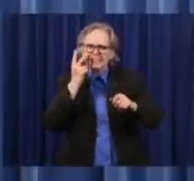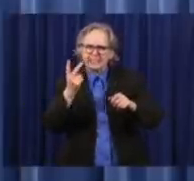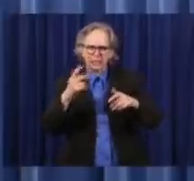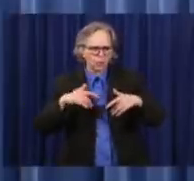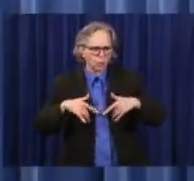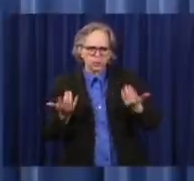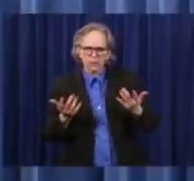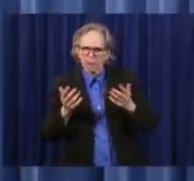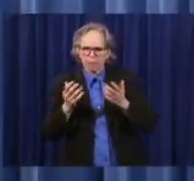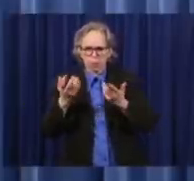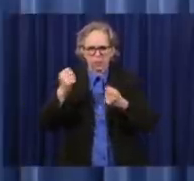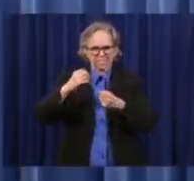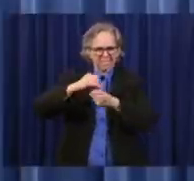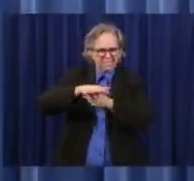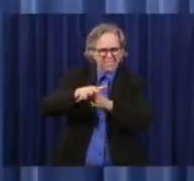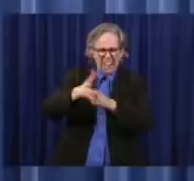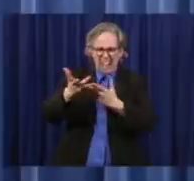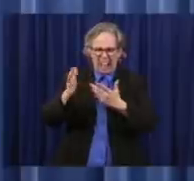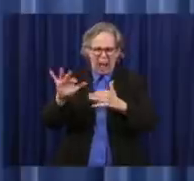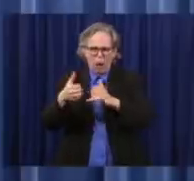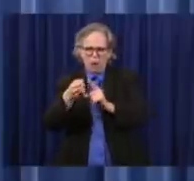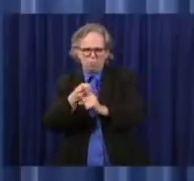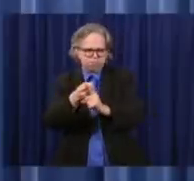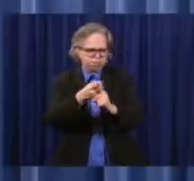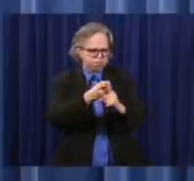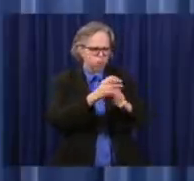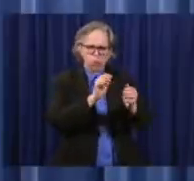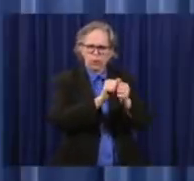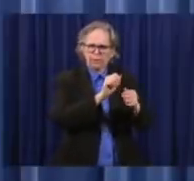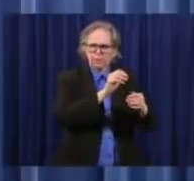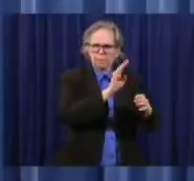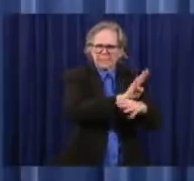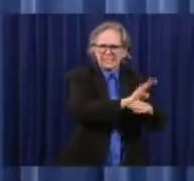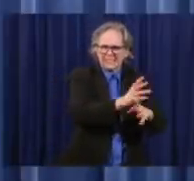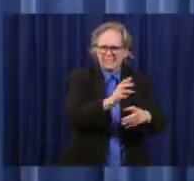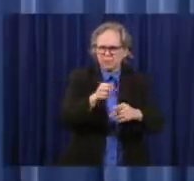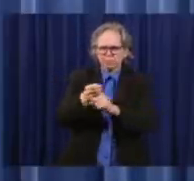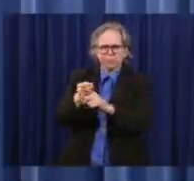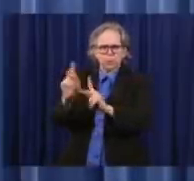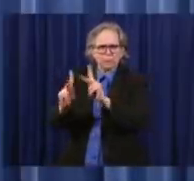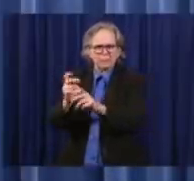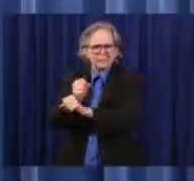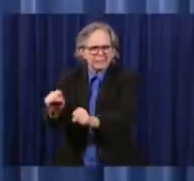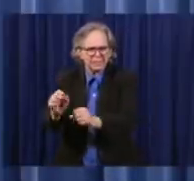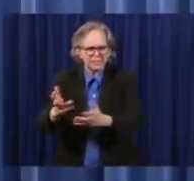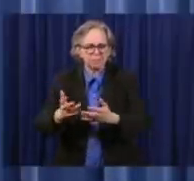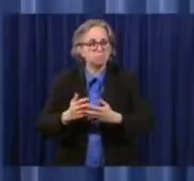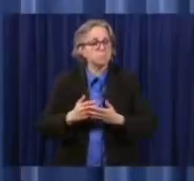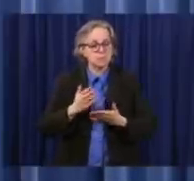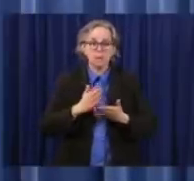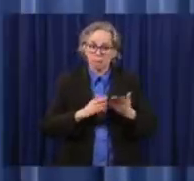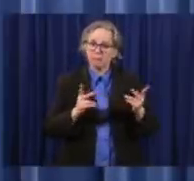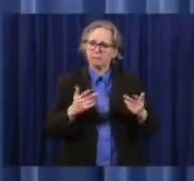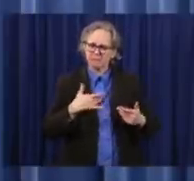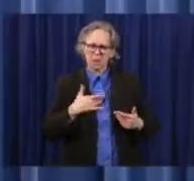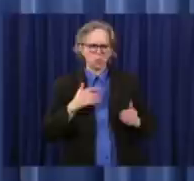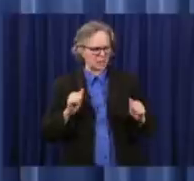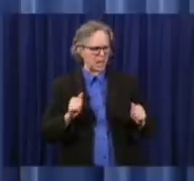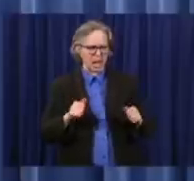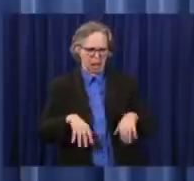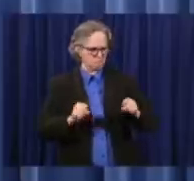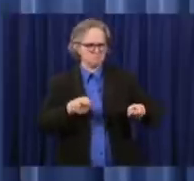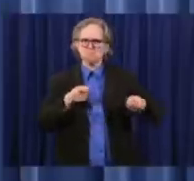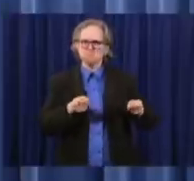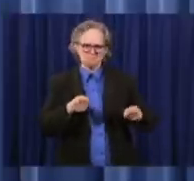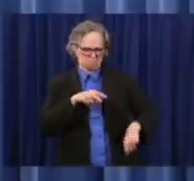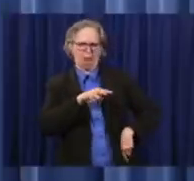making decisions. I mean, we can deal with some things that are big. And we're dealing with those where we